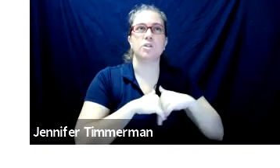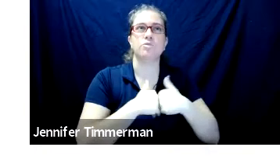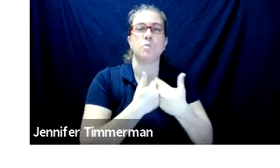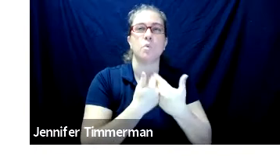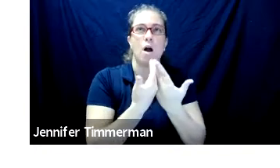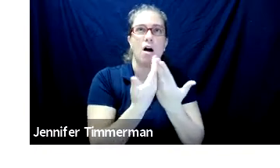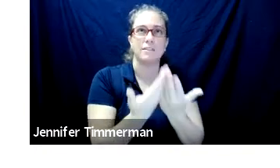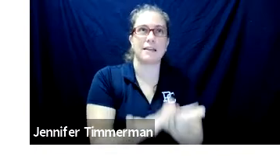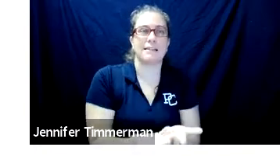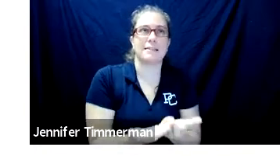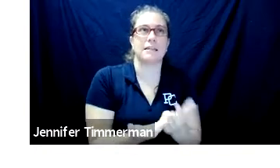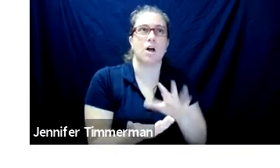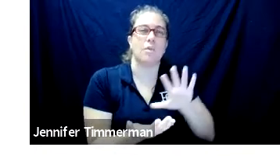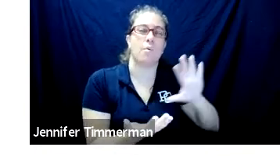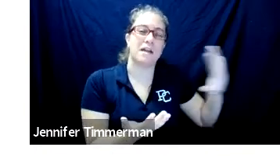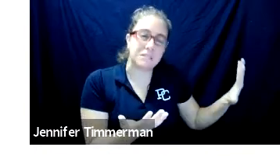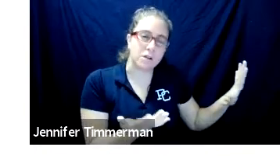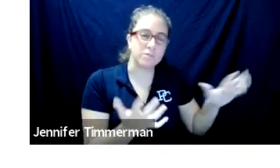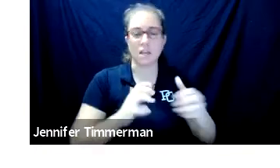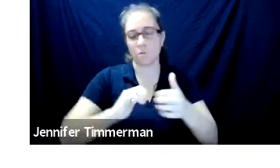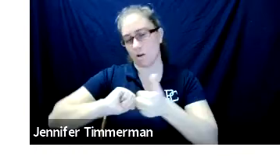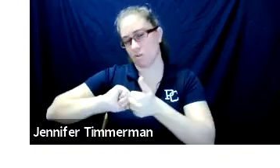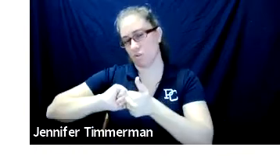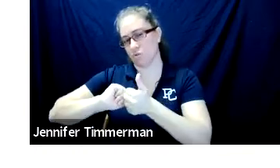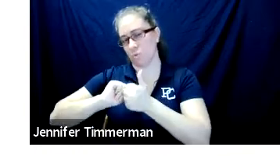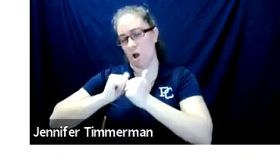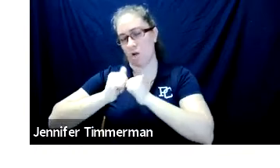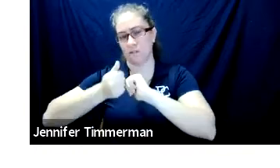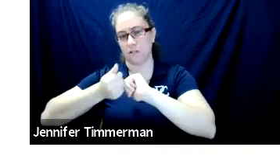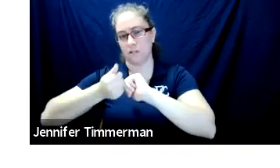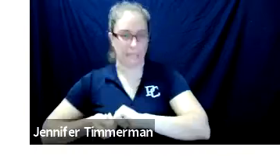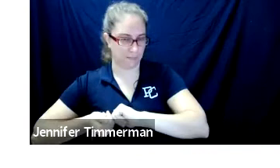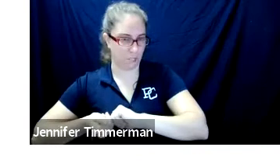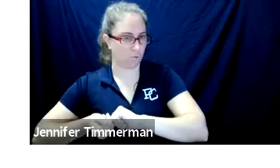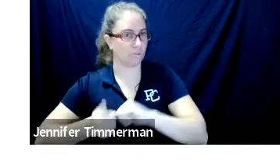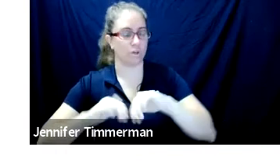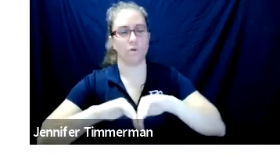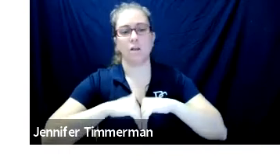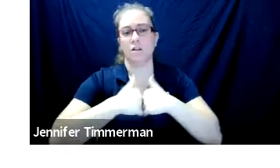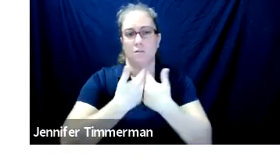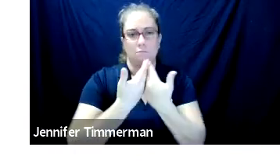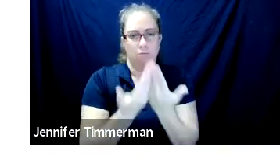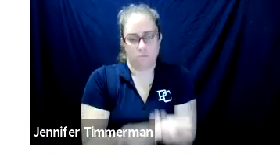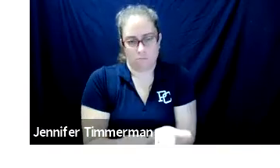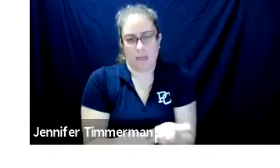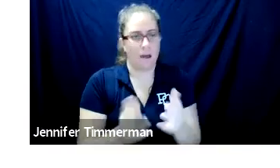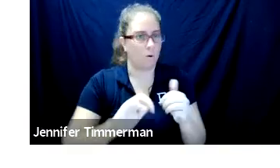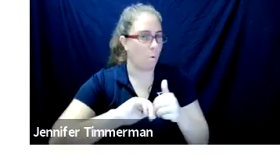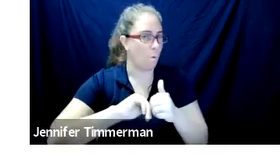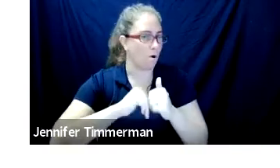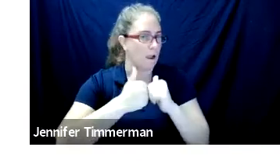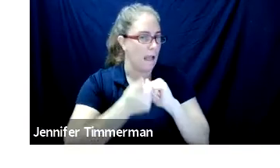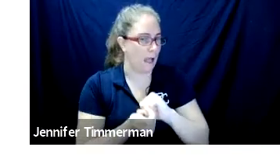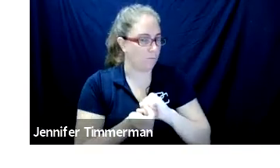one is used more often. I see it on the West Coast, and one is used more often on the East Coast. So